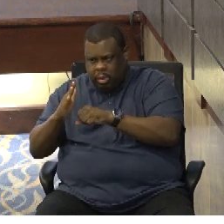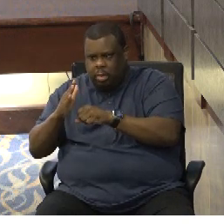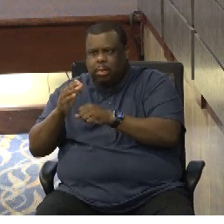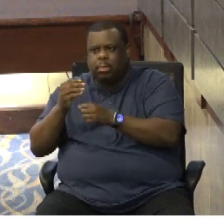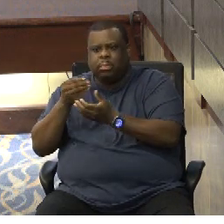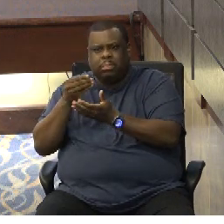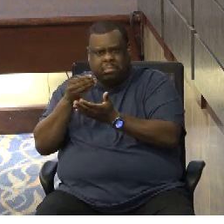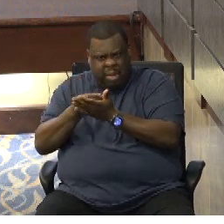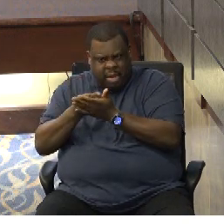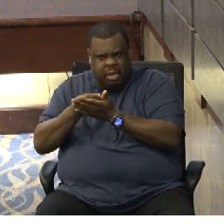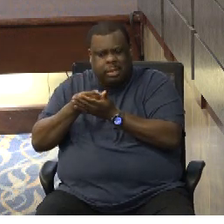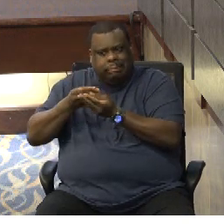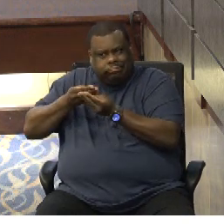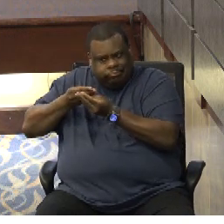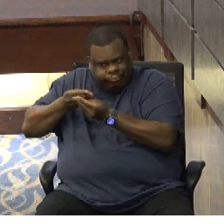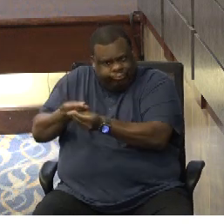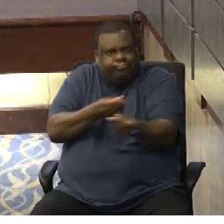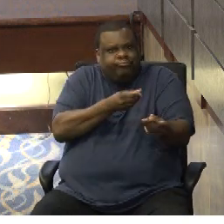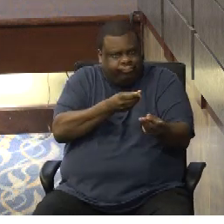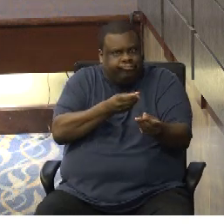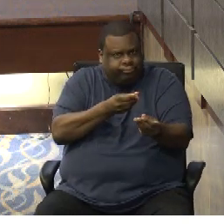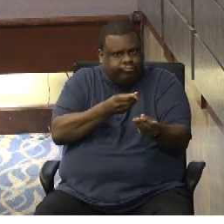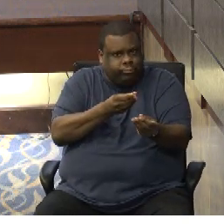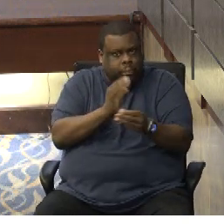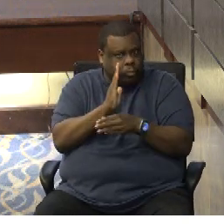dollars. There are